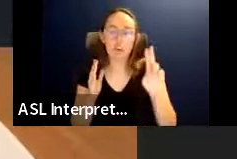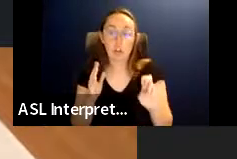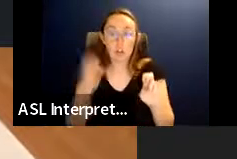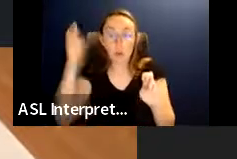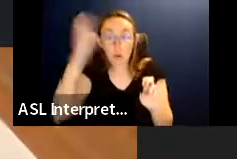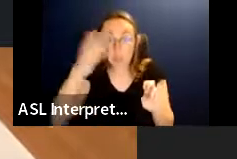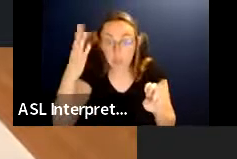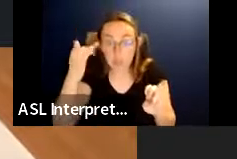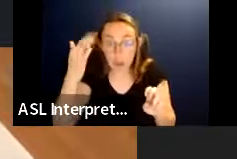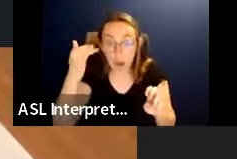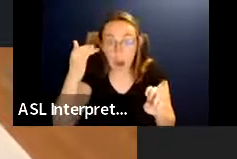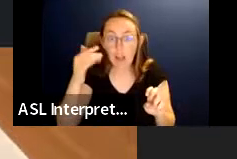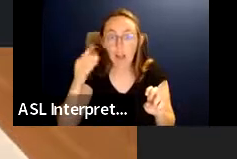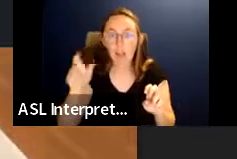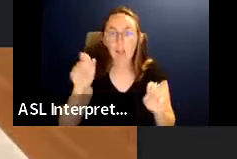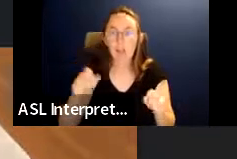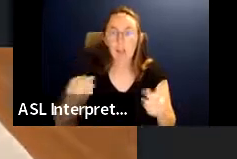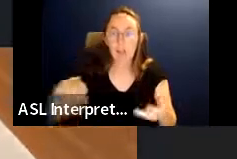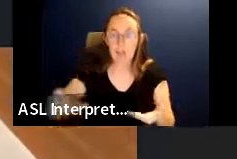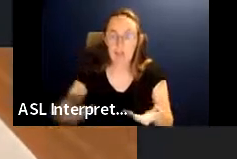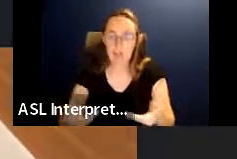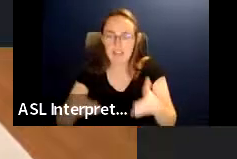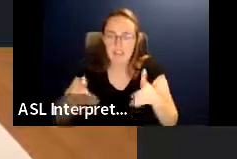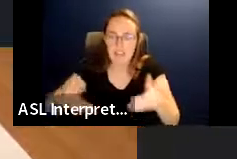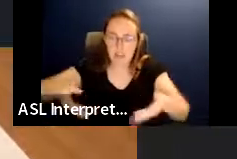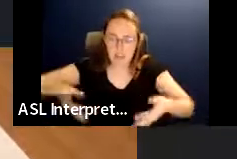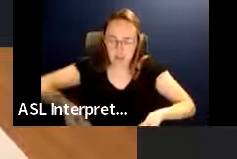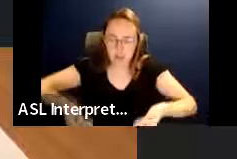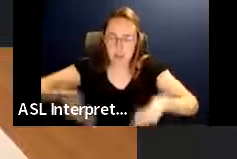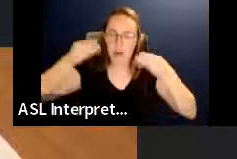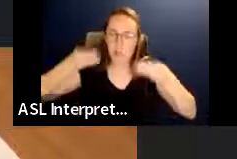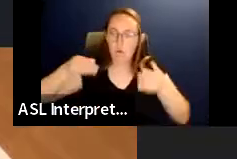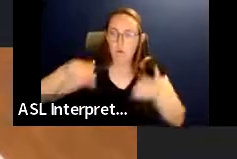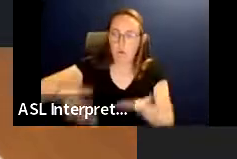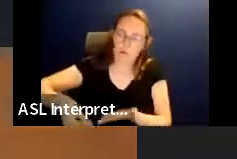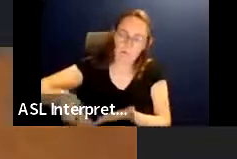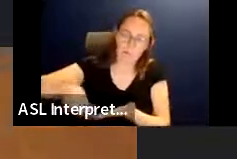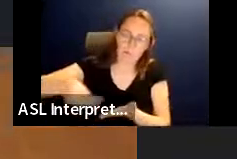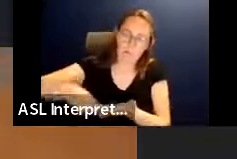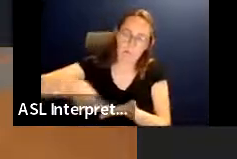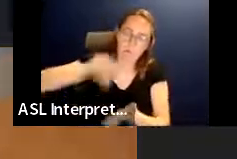so that you can get your fingers around it and to pull it off or put it back on.